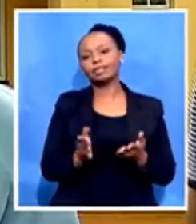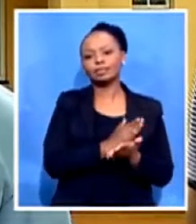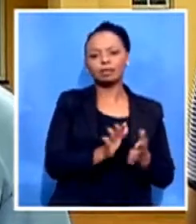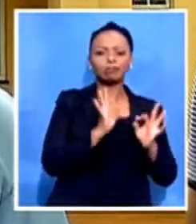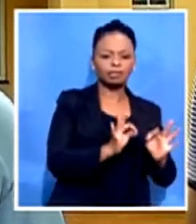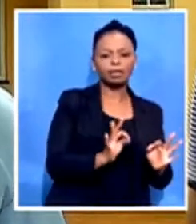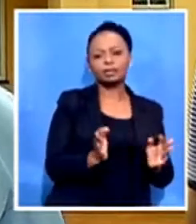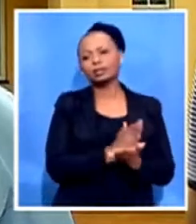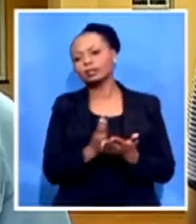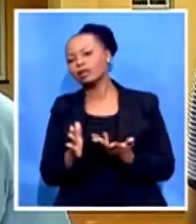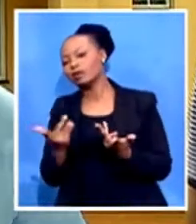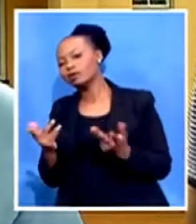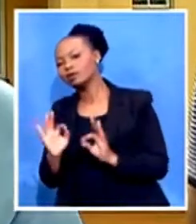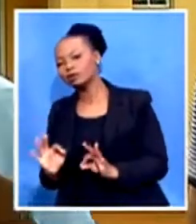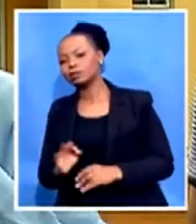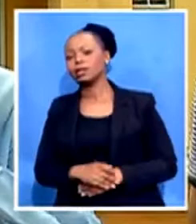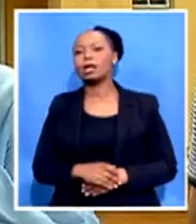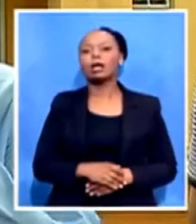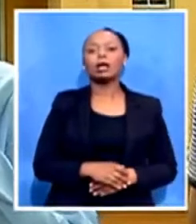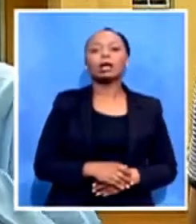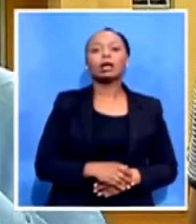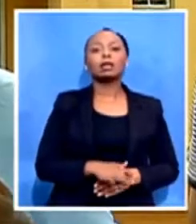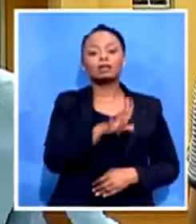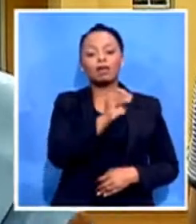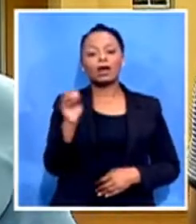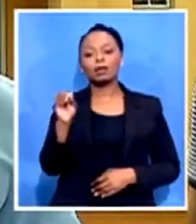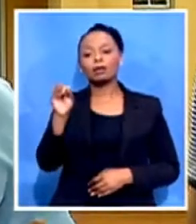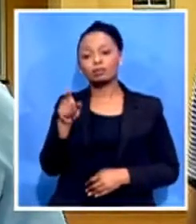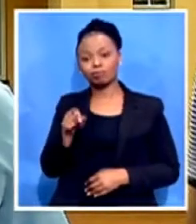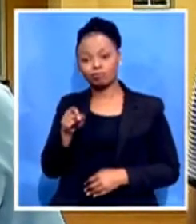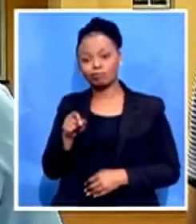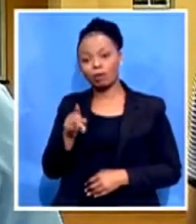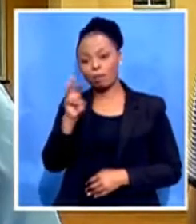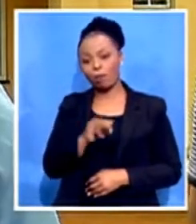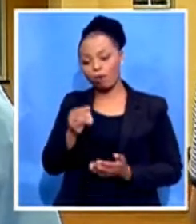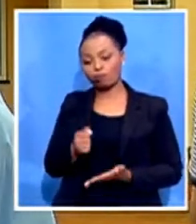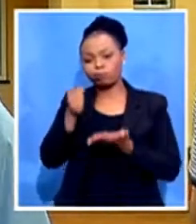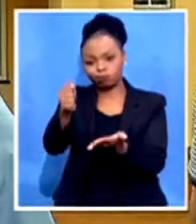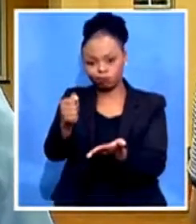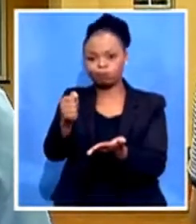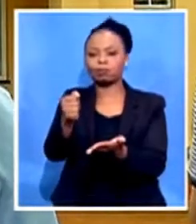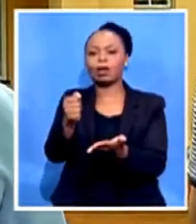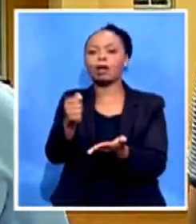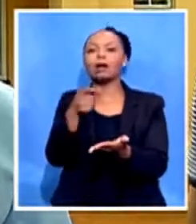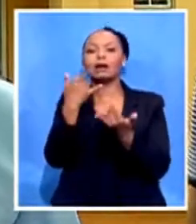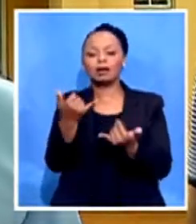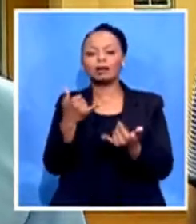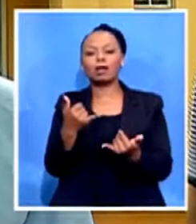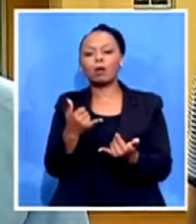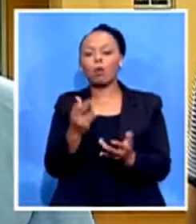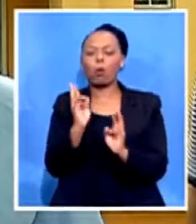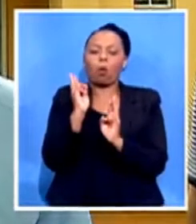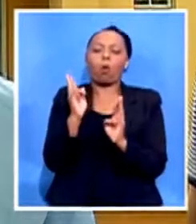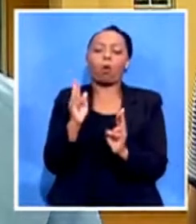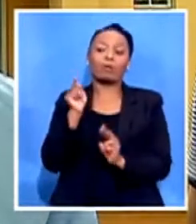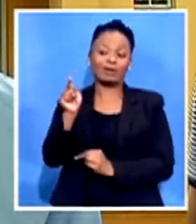million promised here. People around here are hoping that, of course, that will happen. We've seen projects like this,